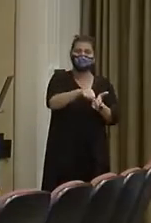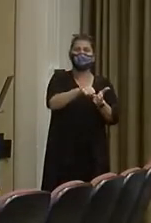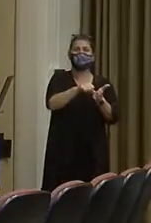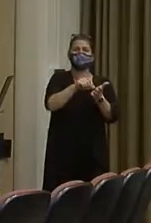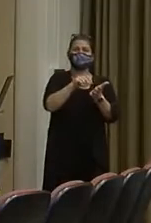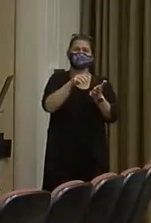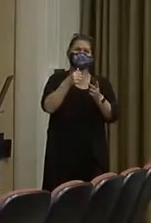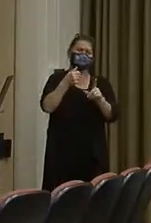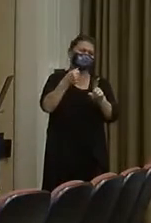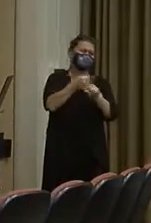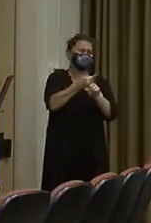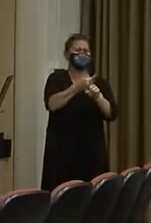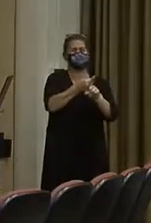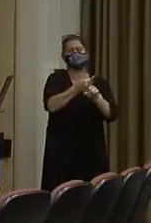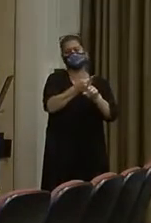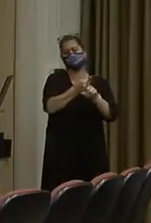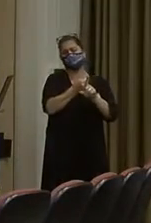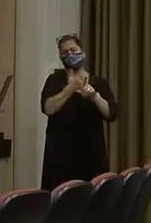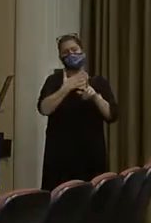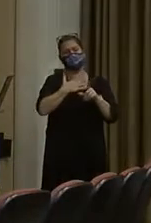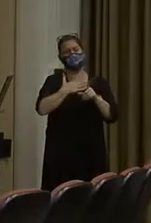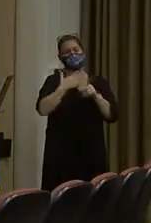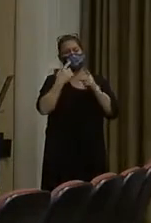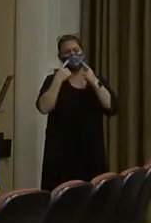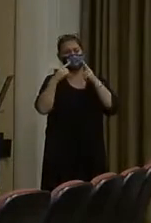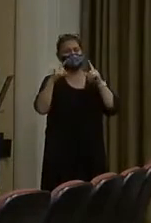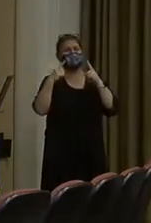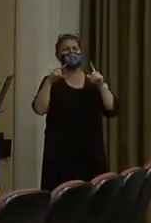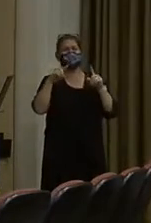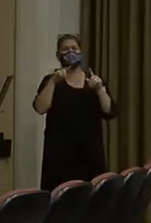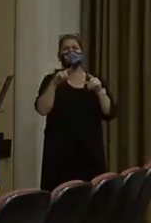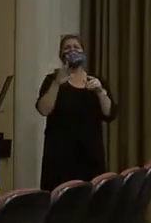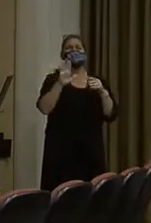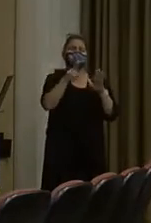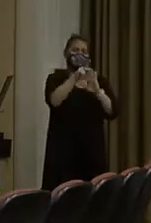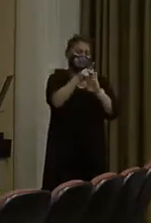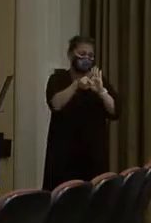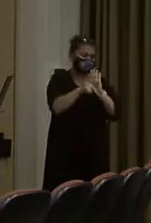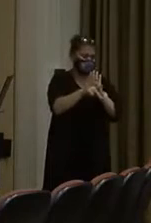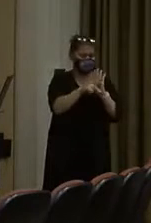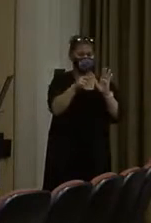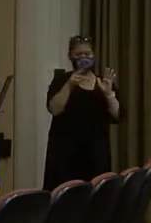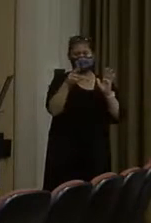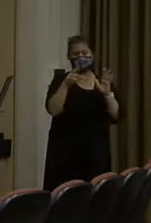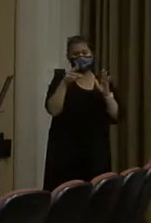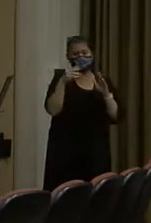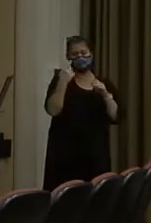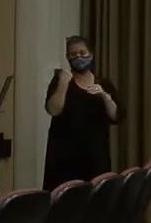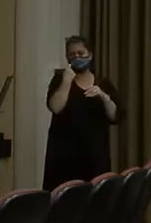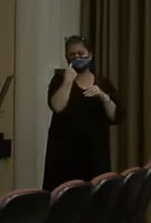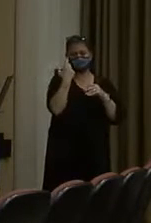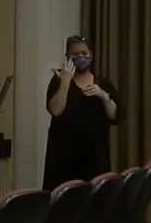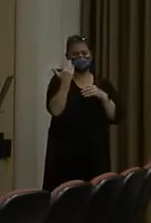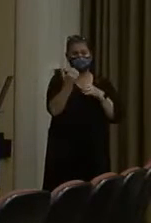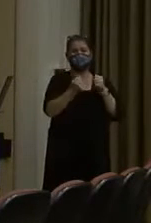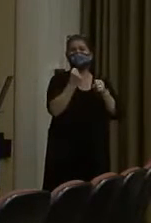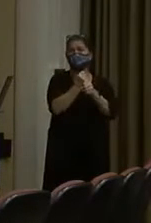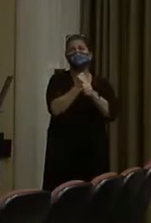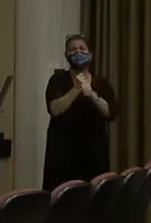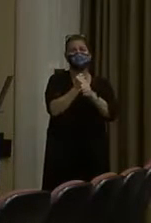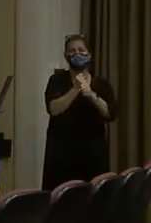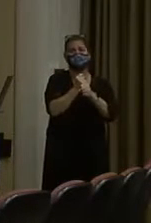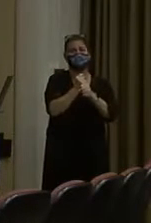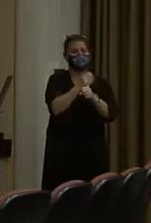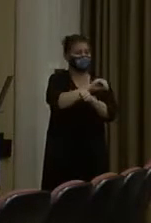all over the accomplishments that we've achieved in health policy over the last 15 years, from the Obama administration